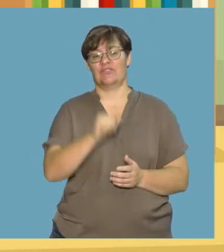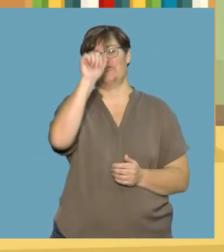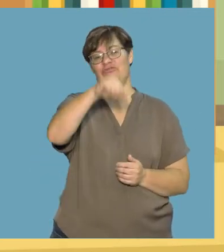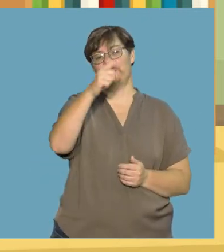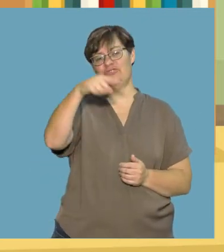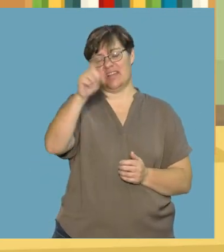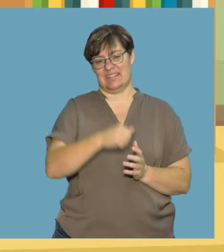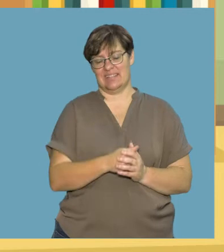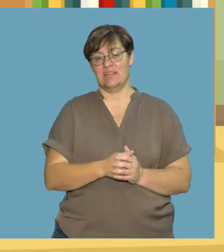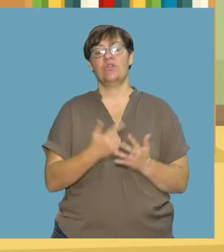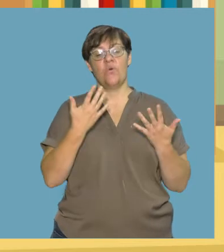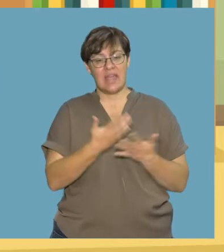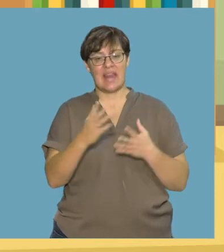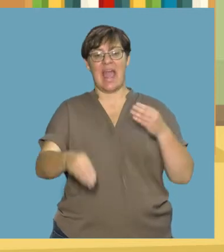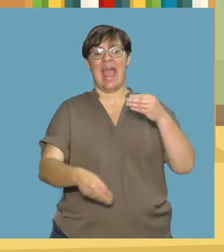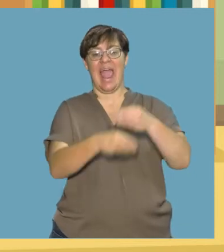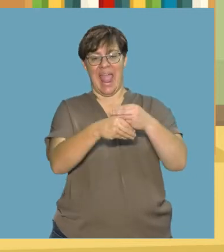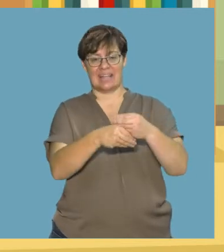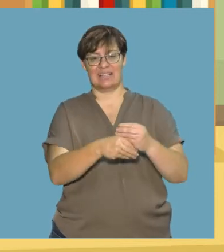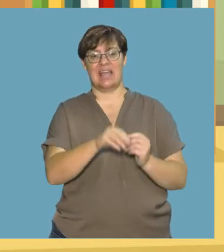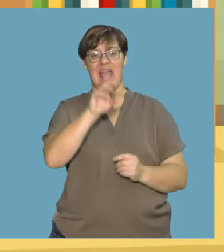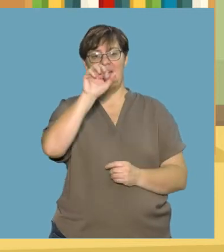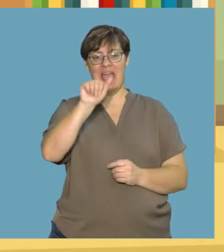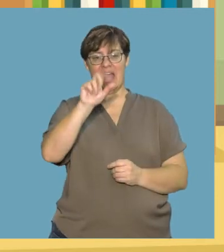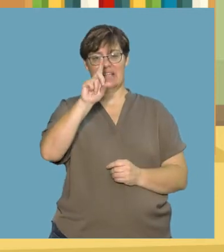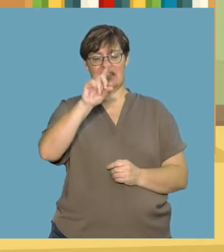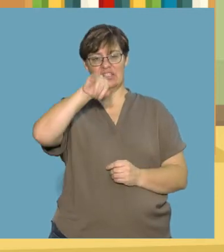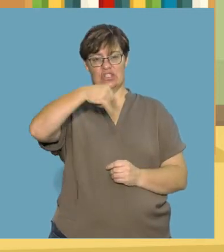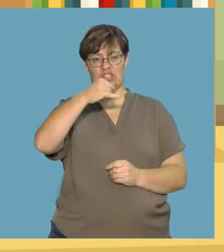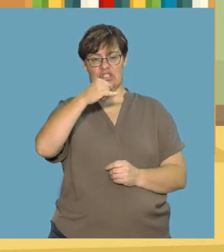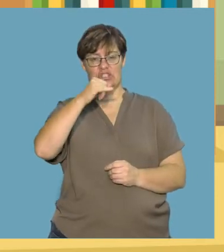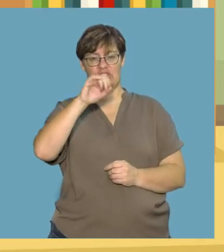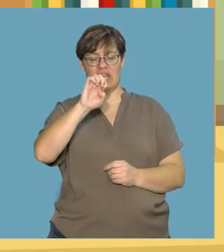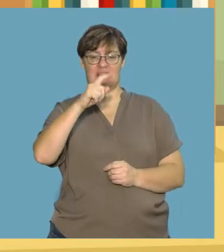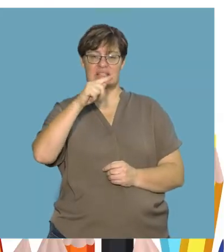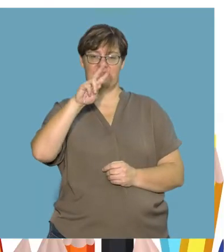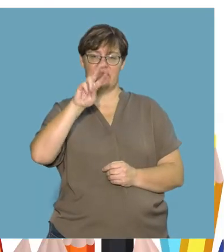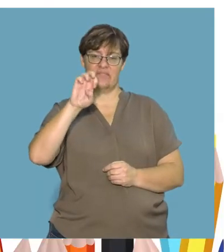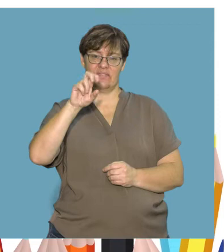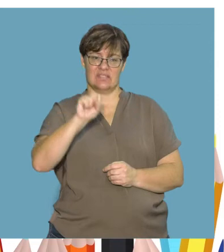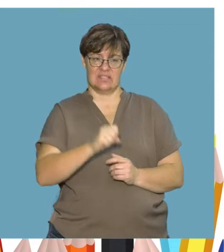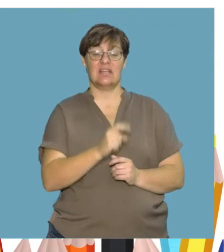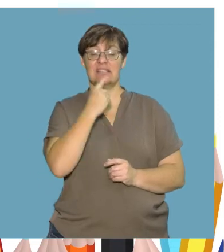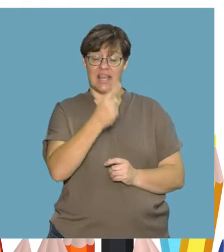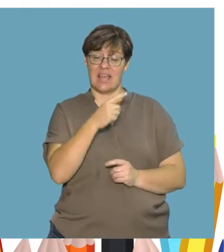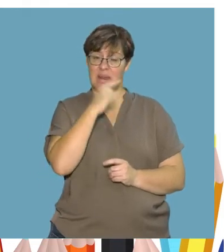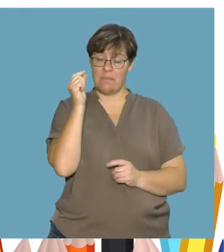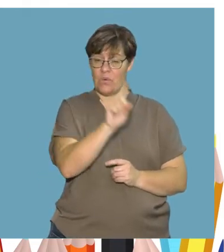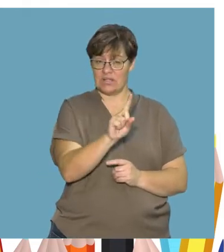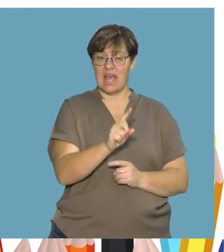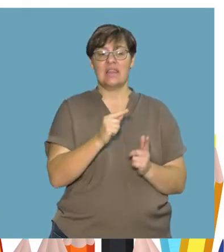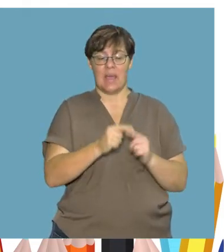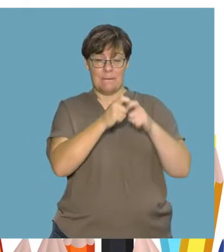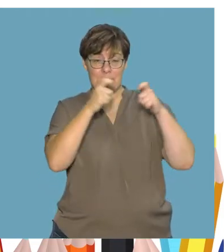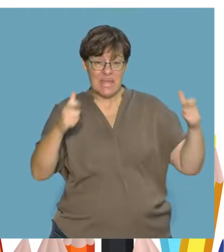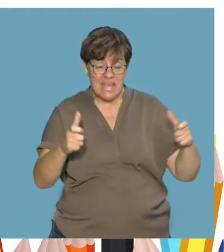Right. So we could add those two adjectives. The sentence would then be, the big red fire